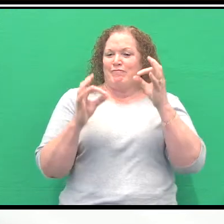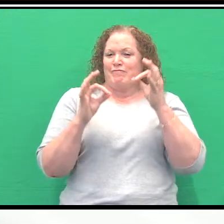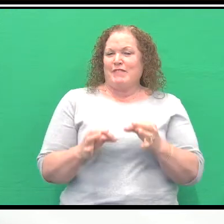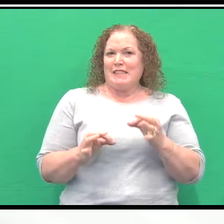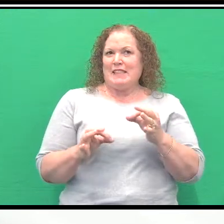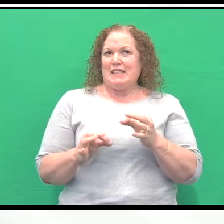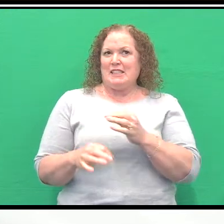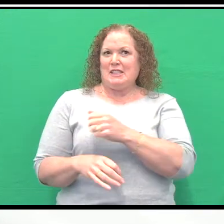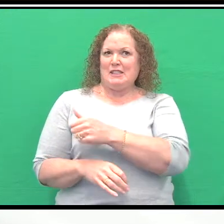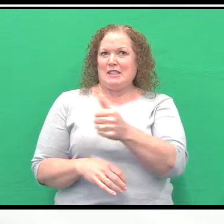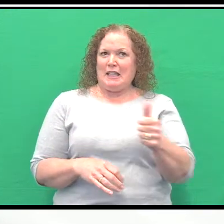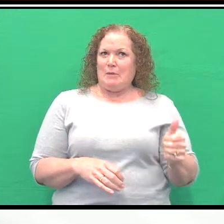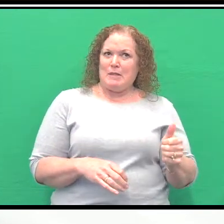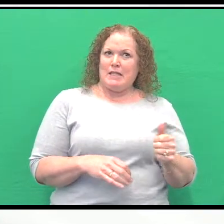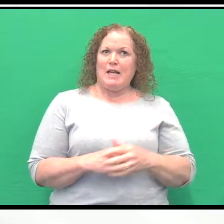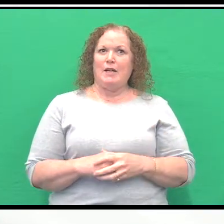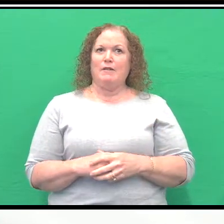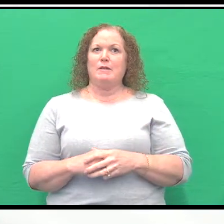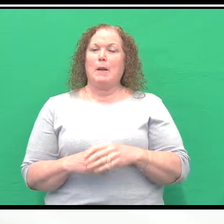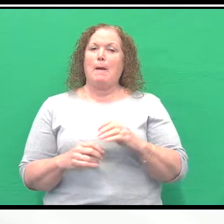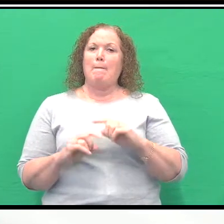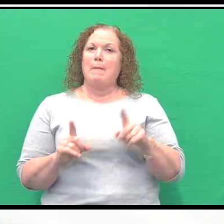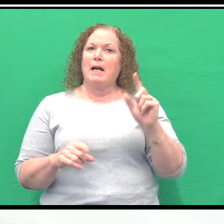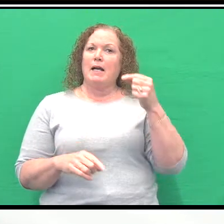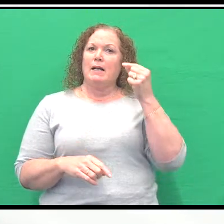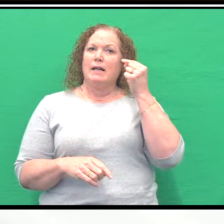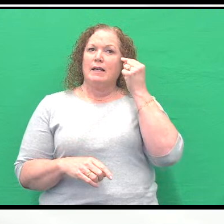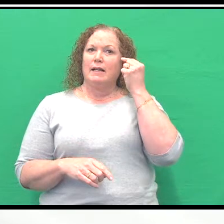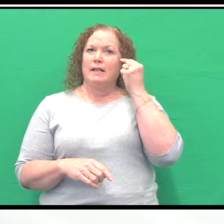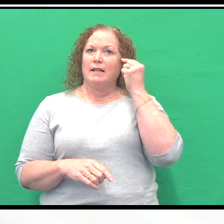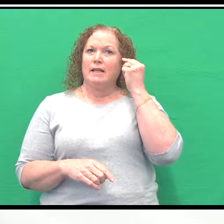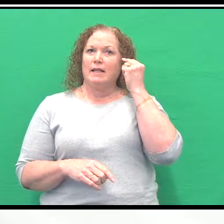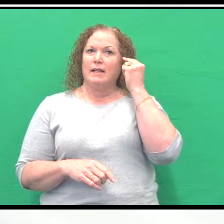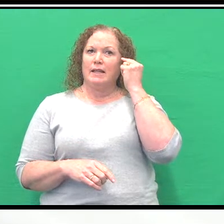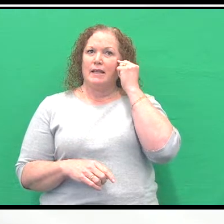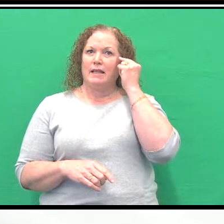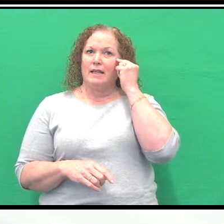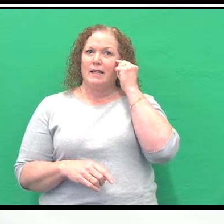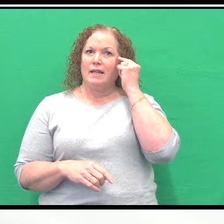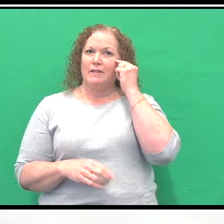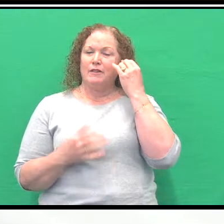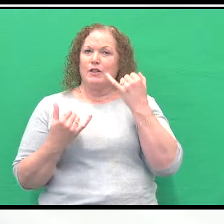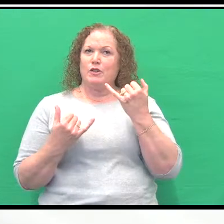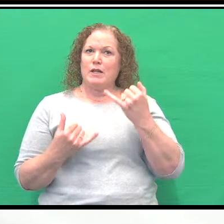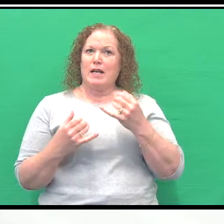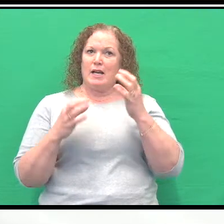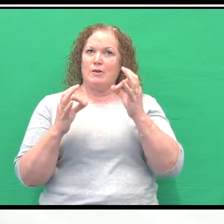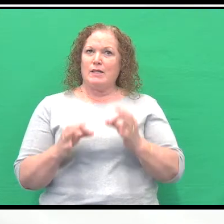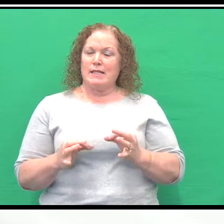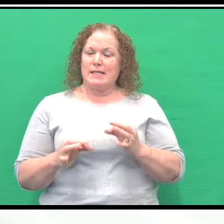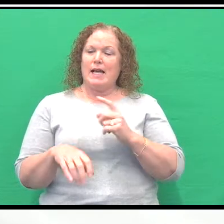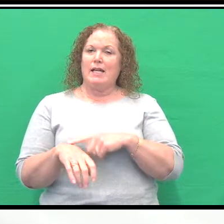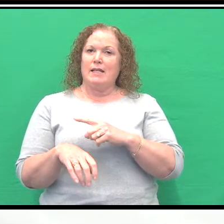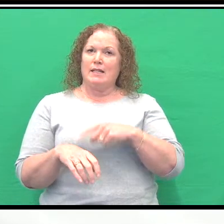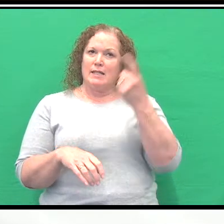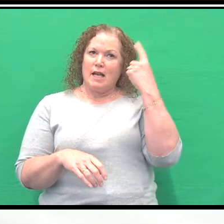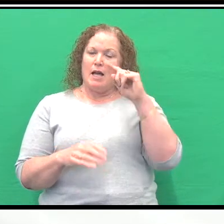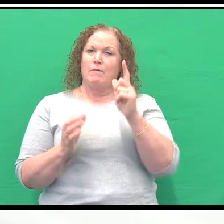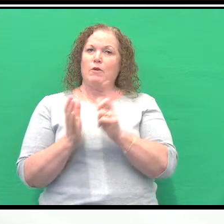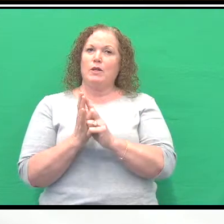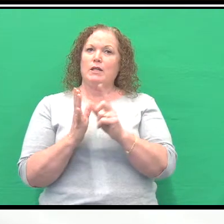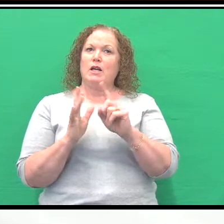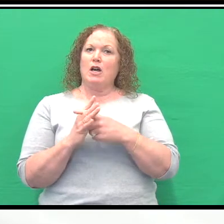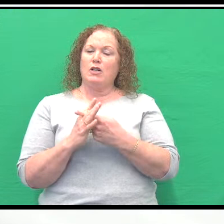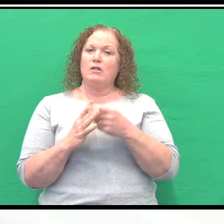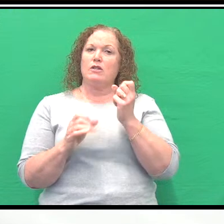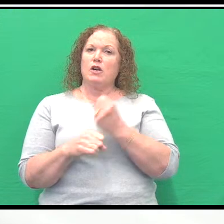Brown was convinced that it was time for this law to be passed. So it becomes effective in the